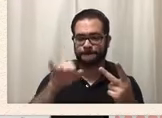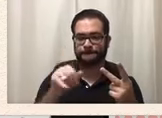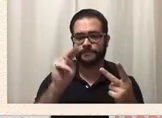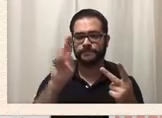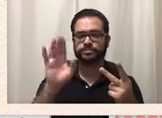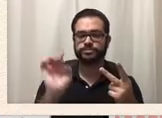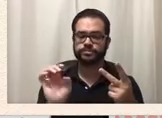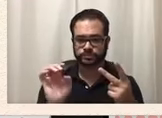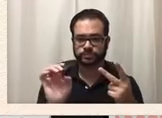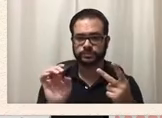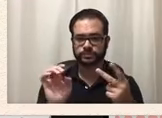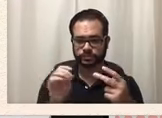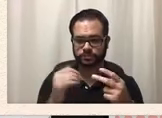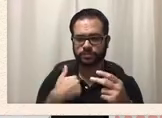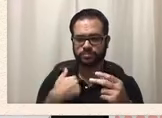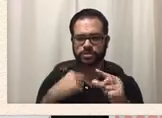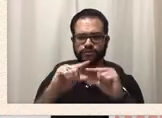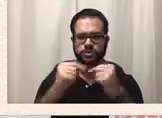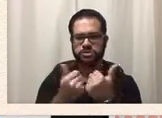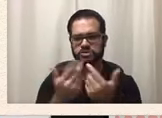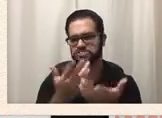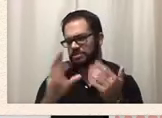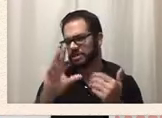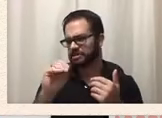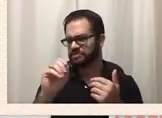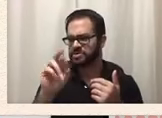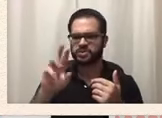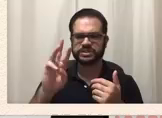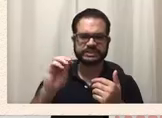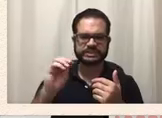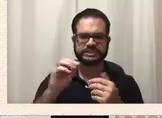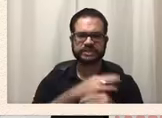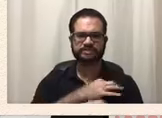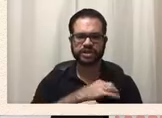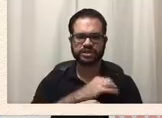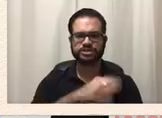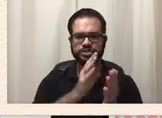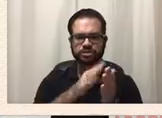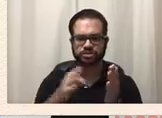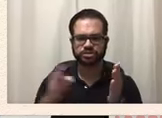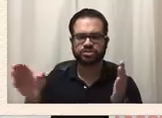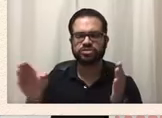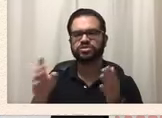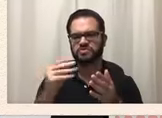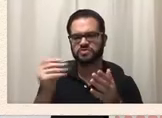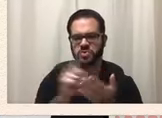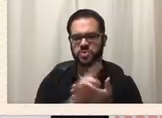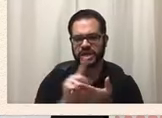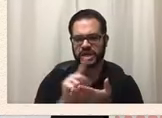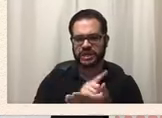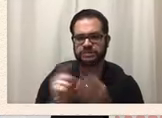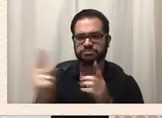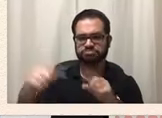was a group of about 50 or 60 volunteers over the course of a couple weeks that were from the church and also from the